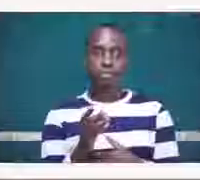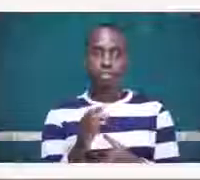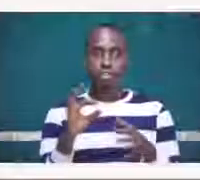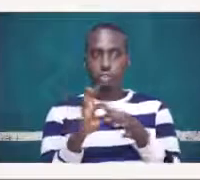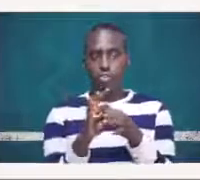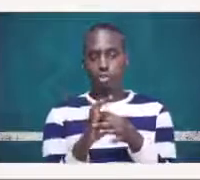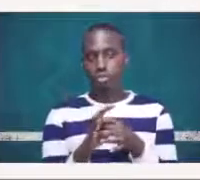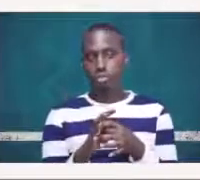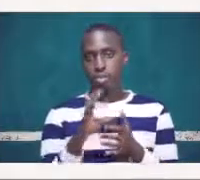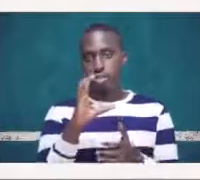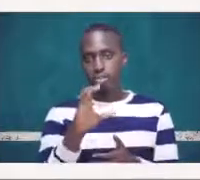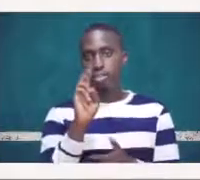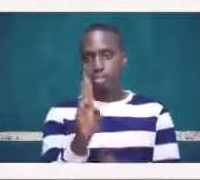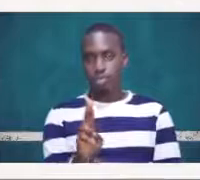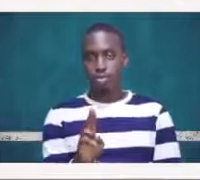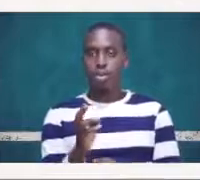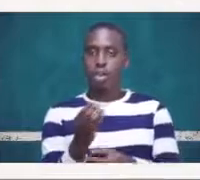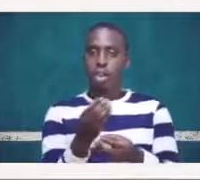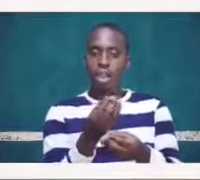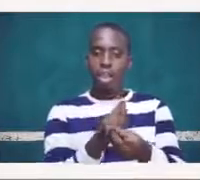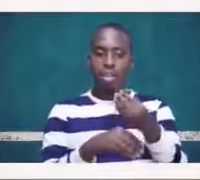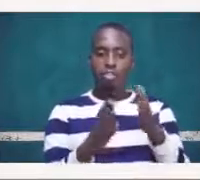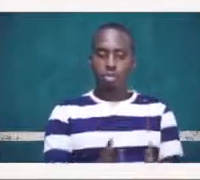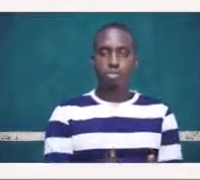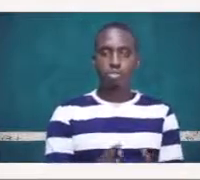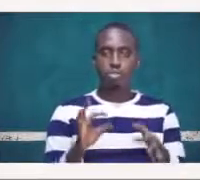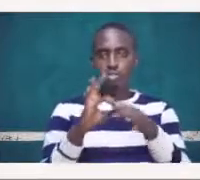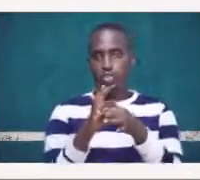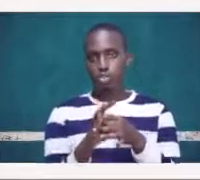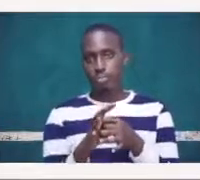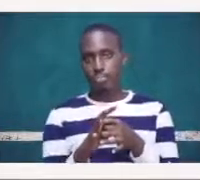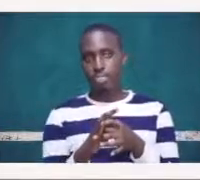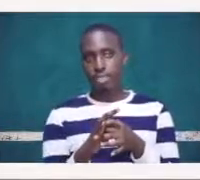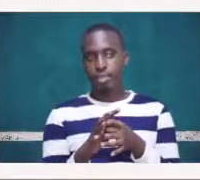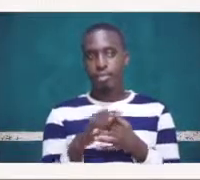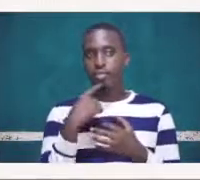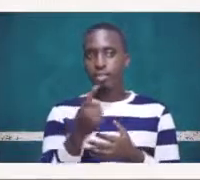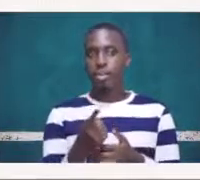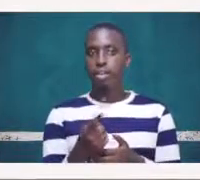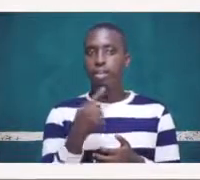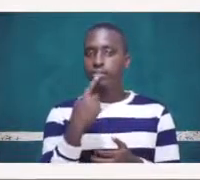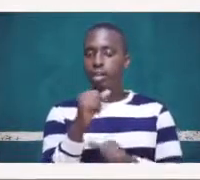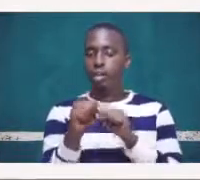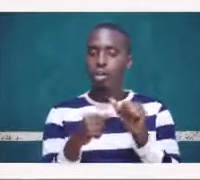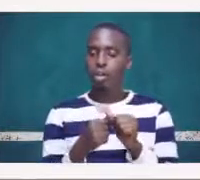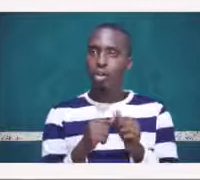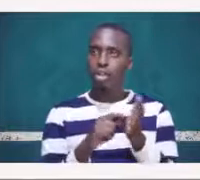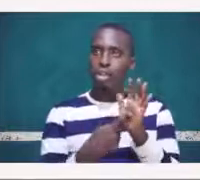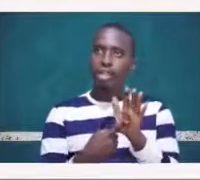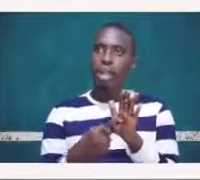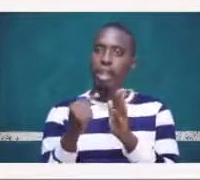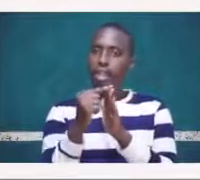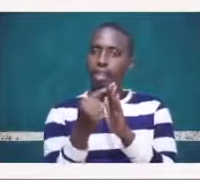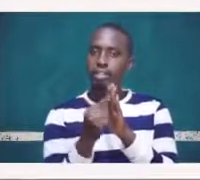CU, which is customs union. Now, on customs union, it entails all the